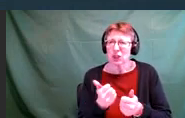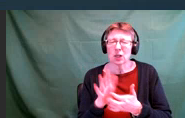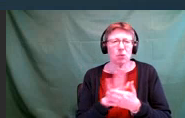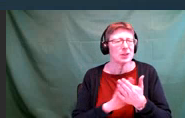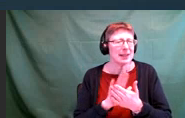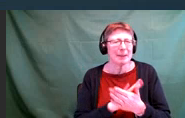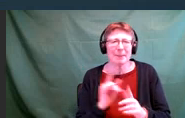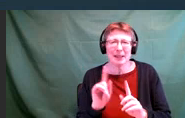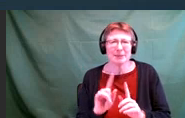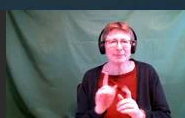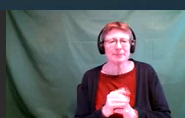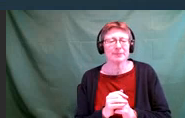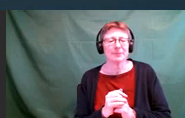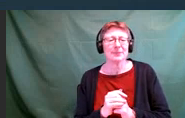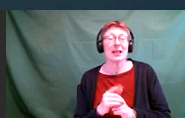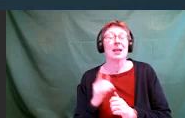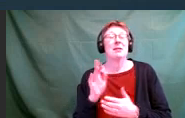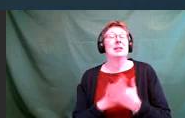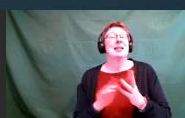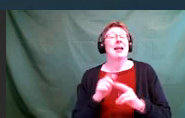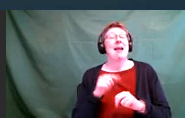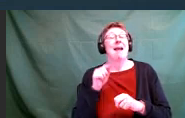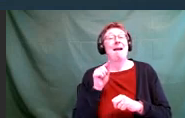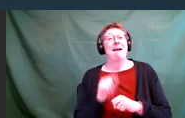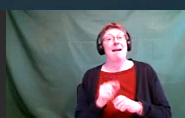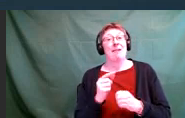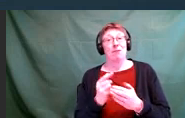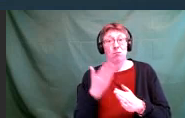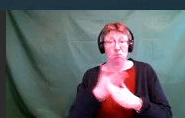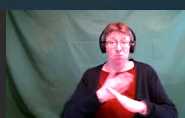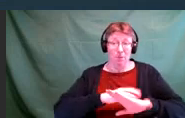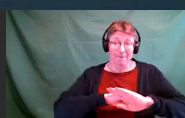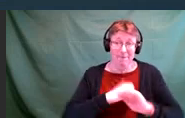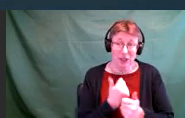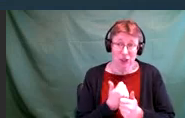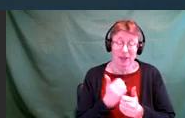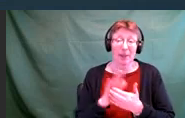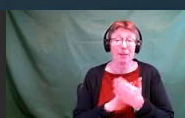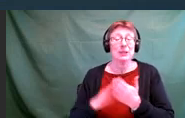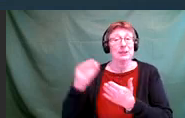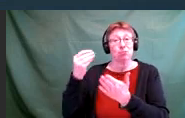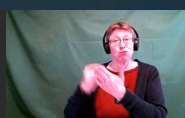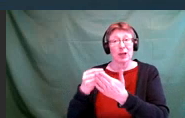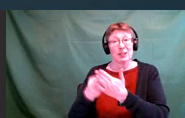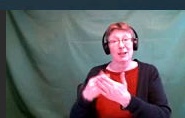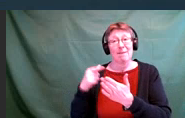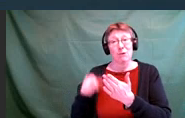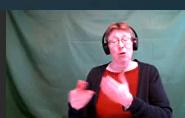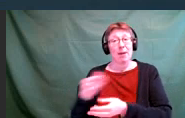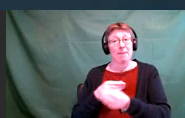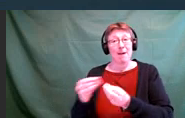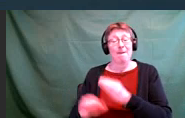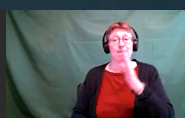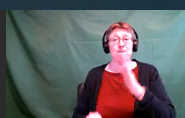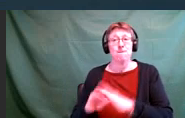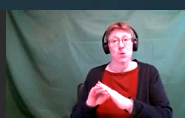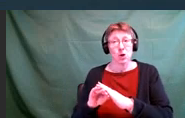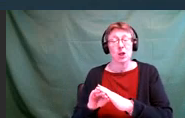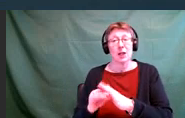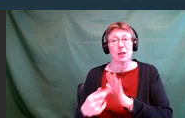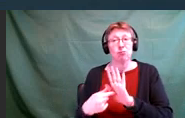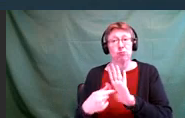is efficient, then the prices of the items on that market will fully reflect all